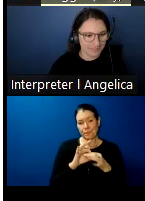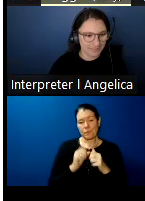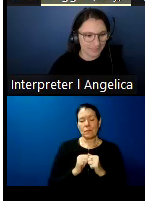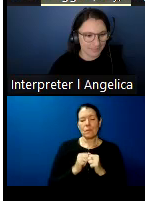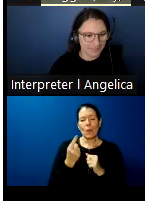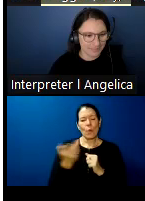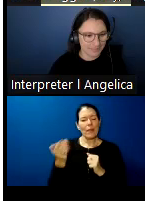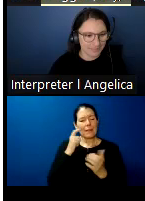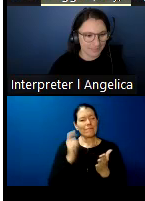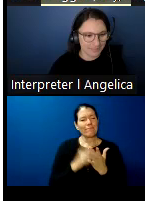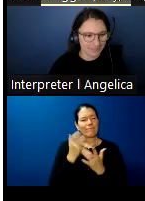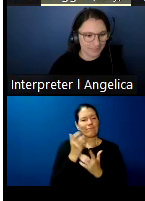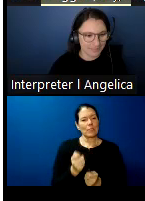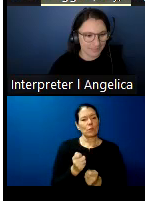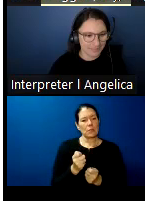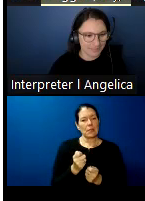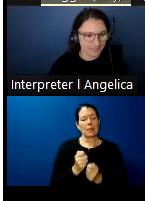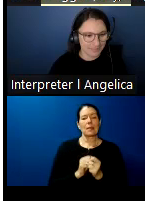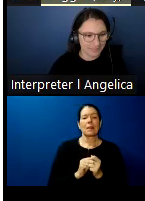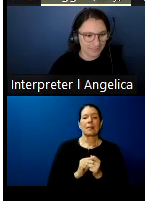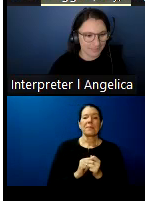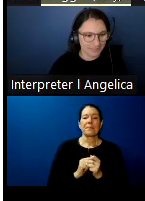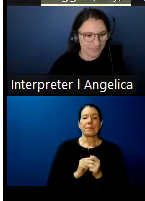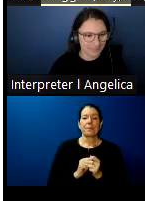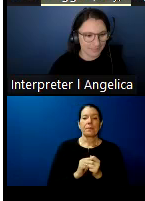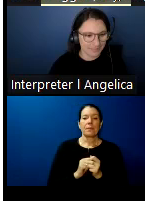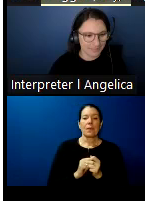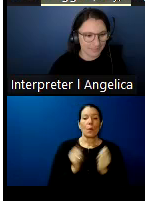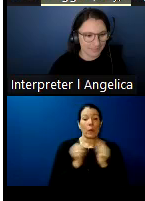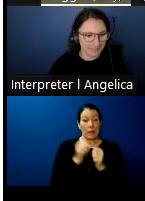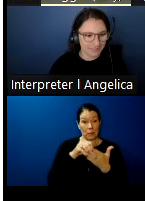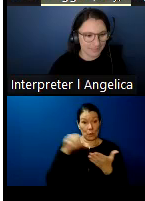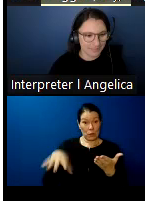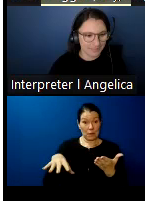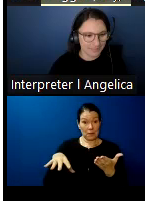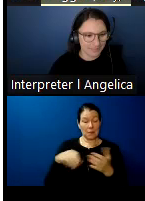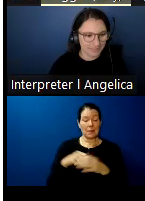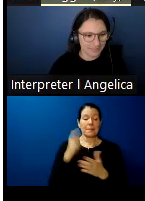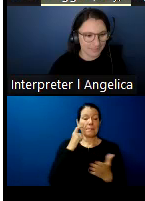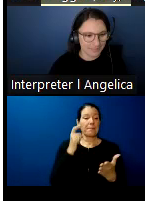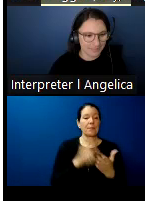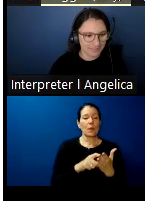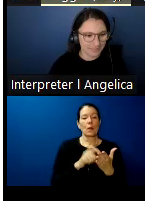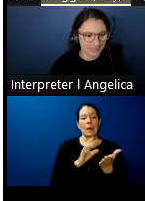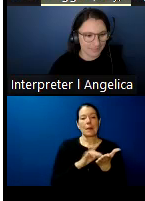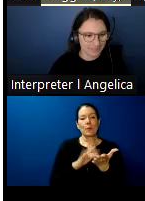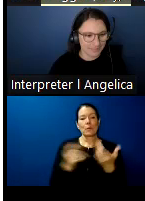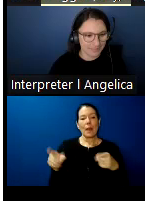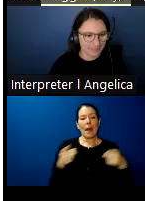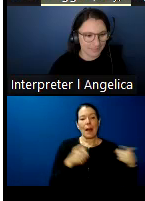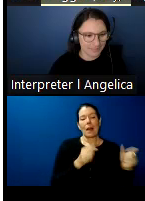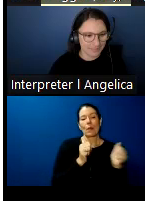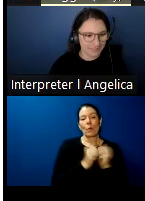was really interesting when I did work is amongst students, I would see abuse occurring with